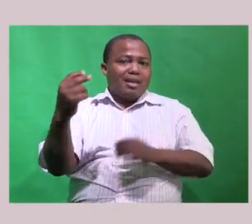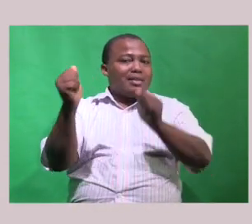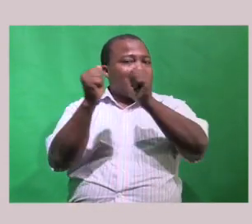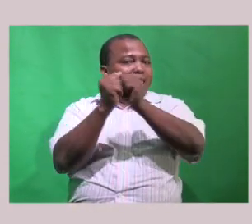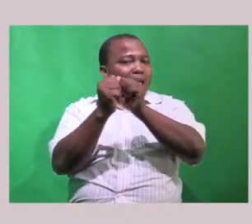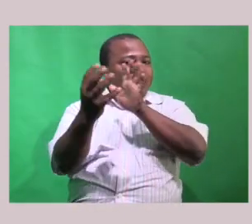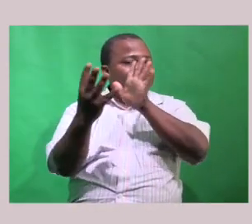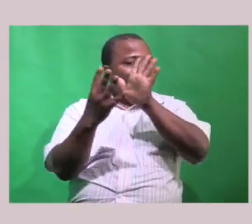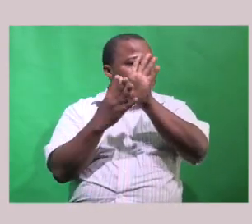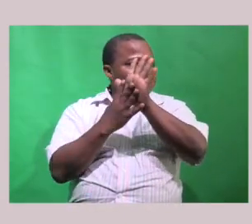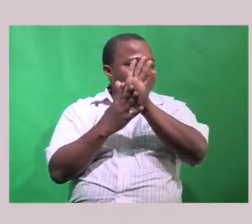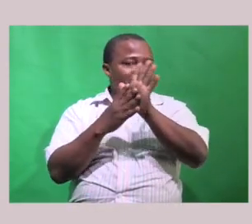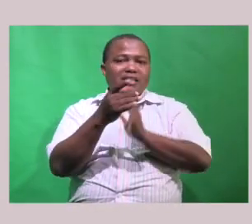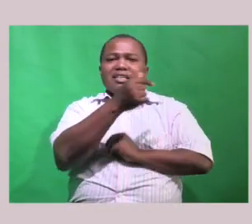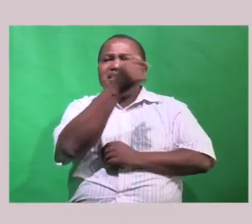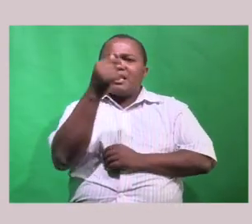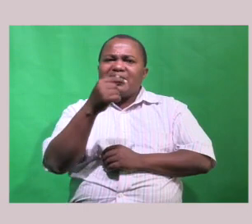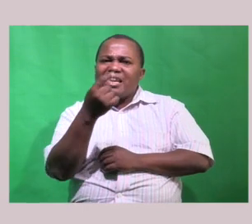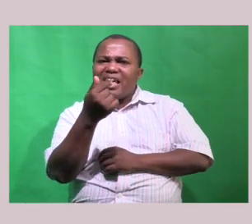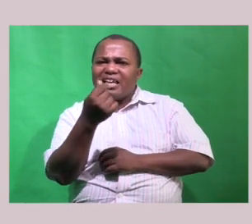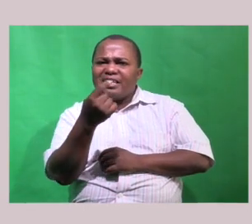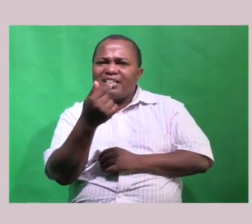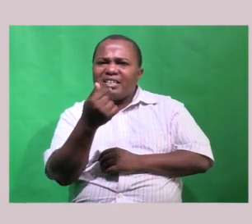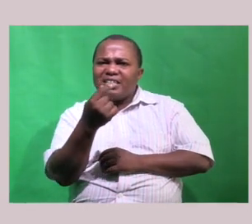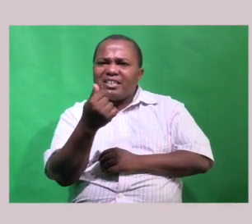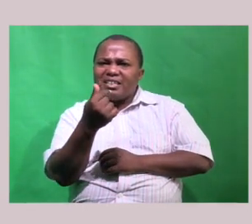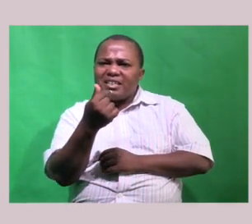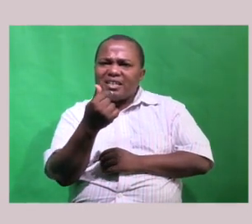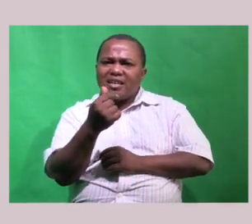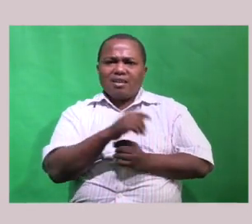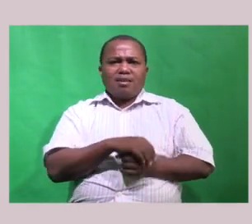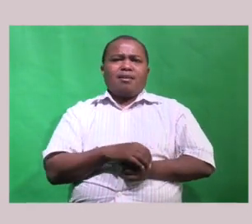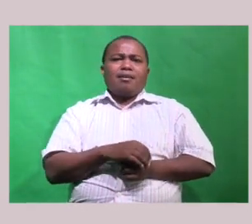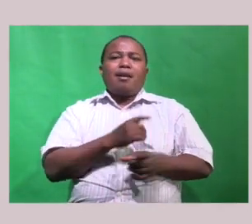2019. Tanzania shillings 120.